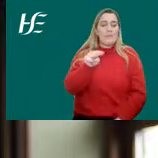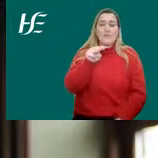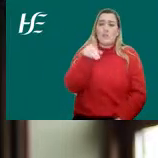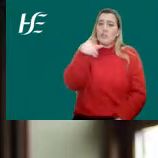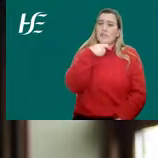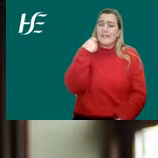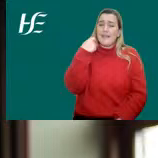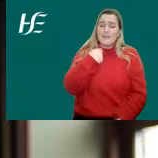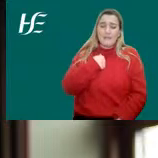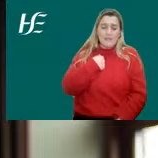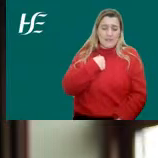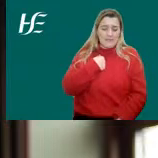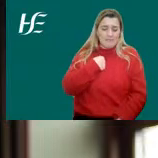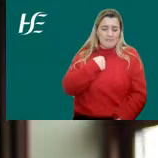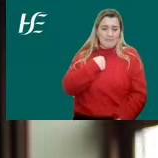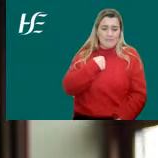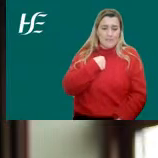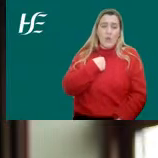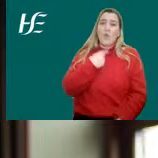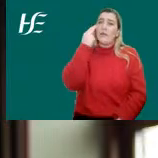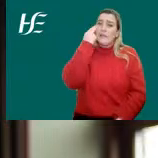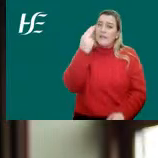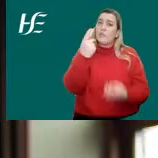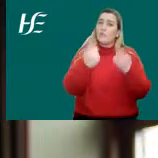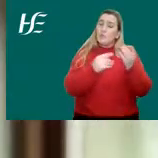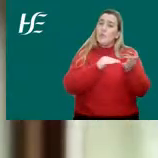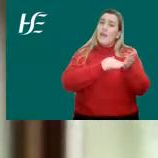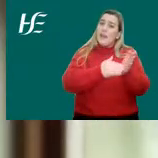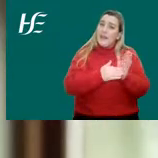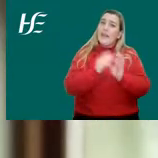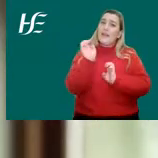these Keeling's exercises all through your life as a